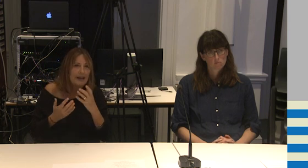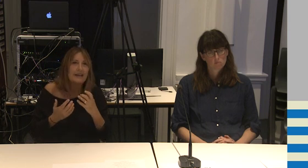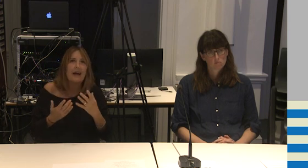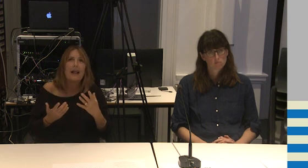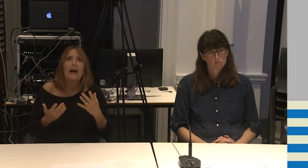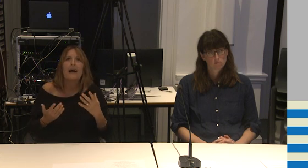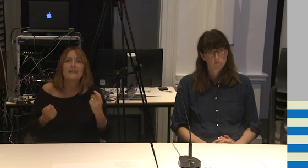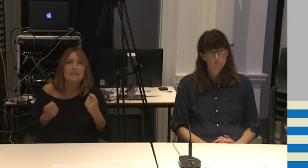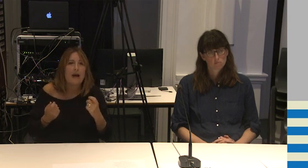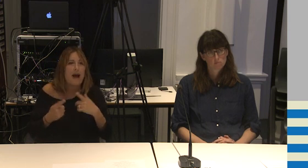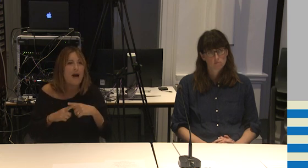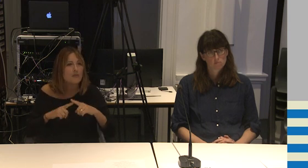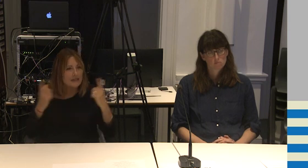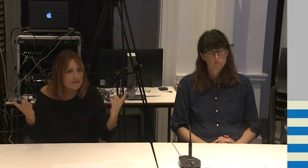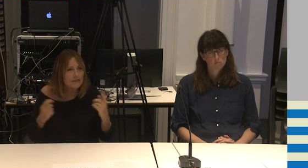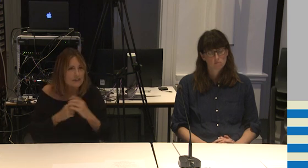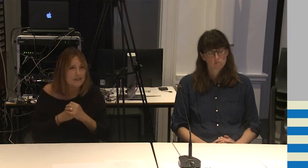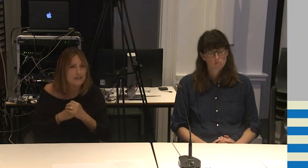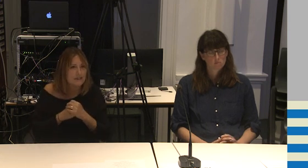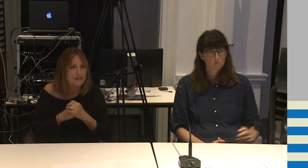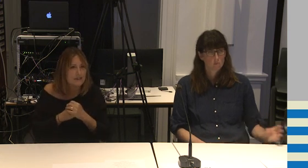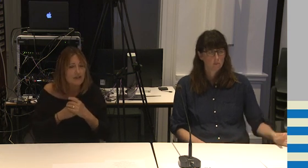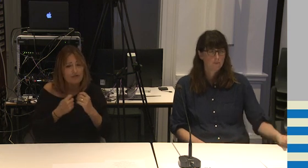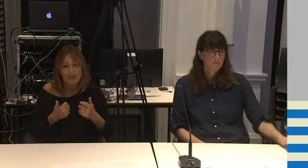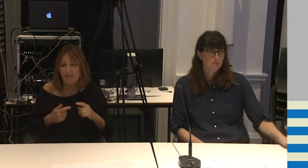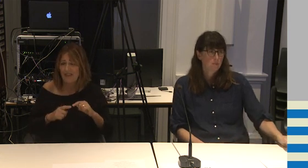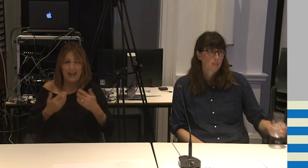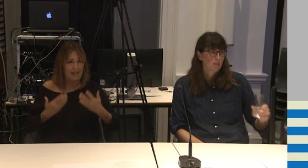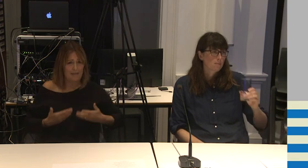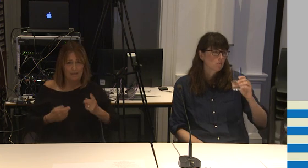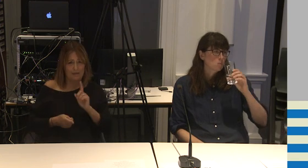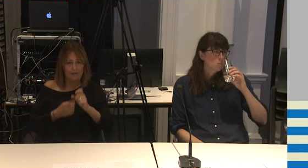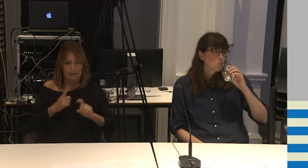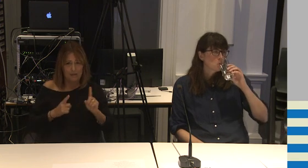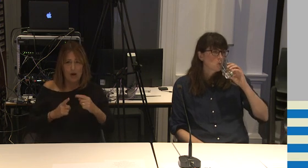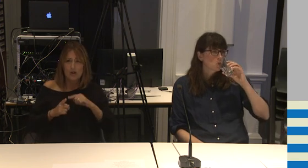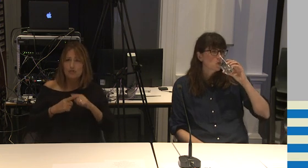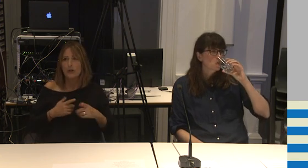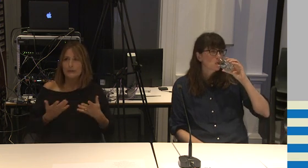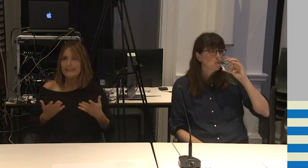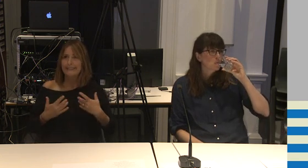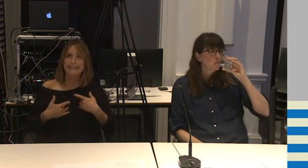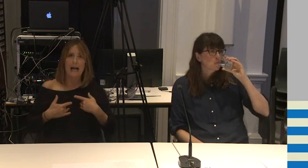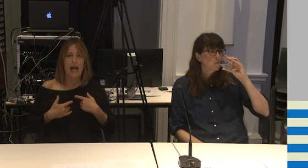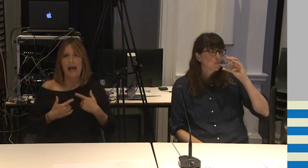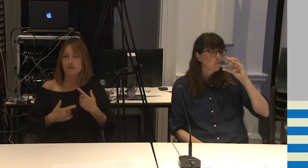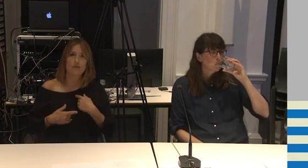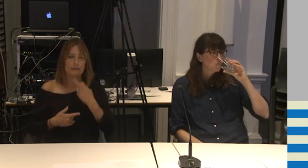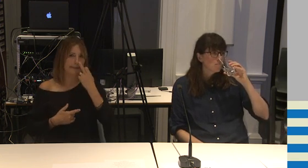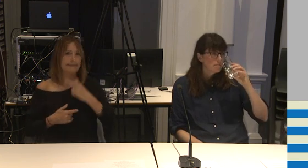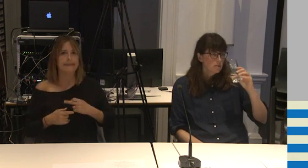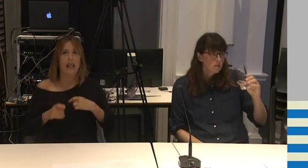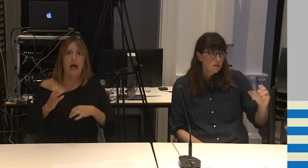differences rather than do what unfortunately I have to do at the moment, which is try and act as though I'm a sighted architect.